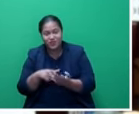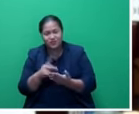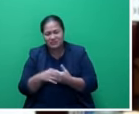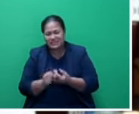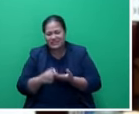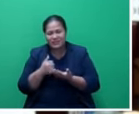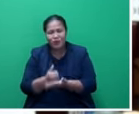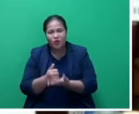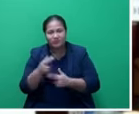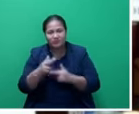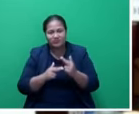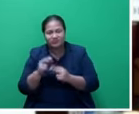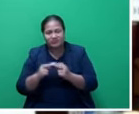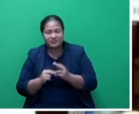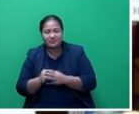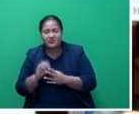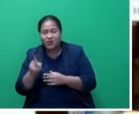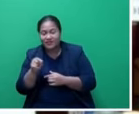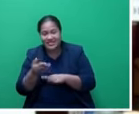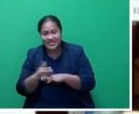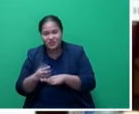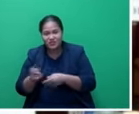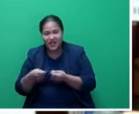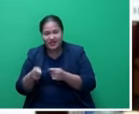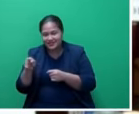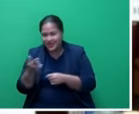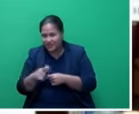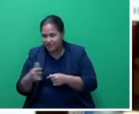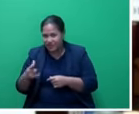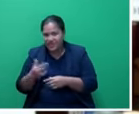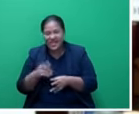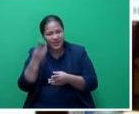initial construction phase of the new Levuka market and women's